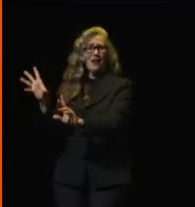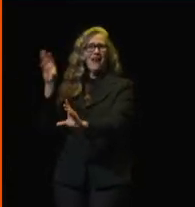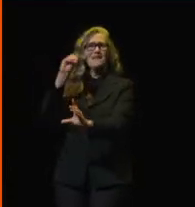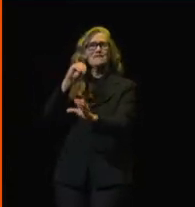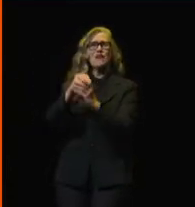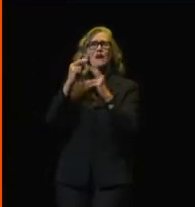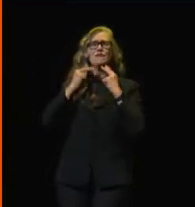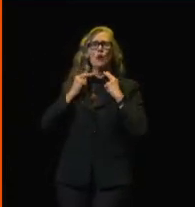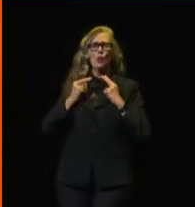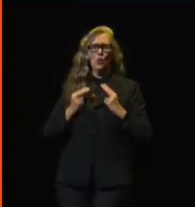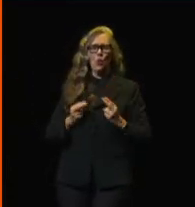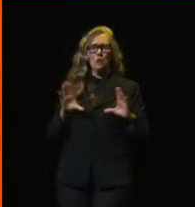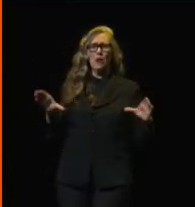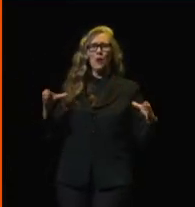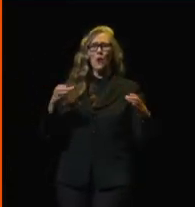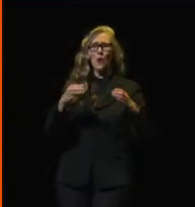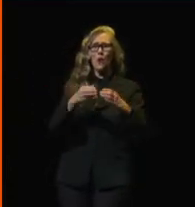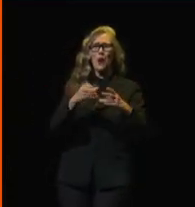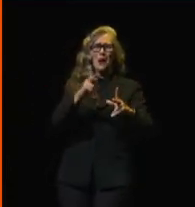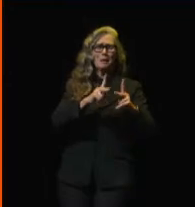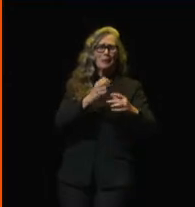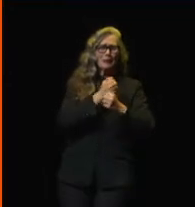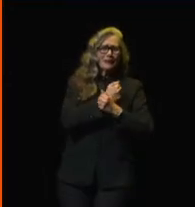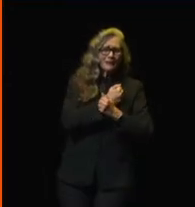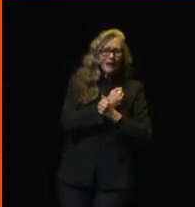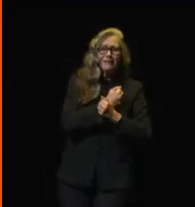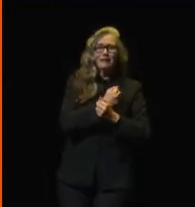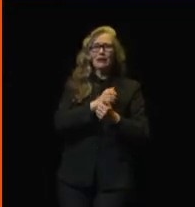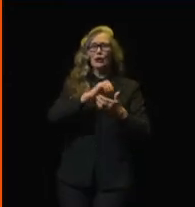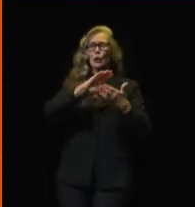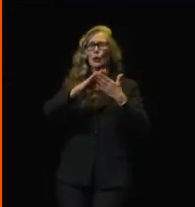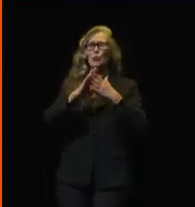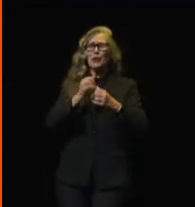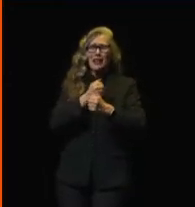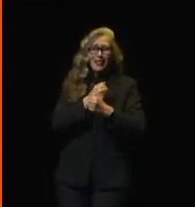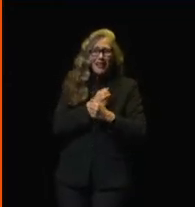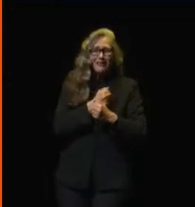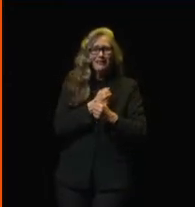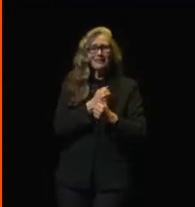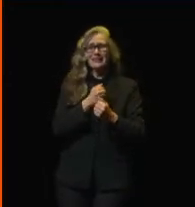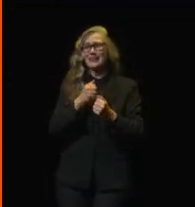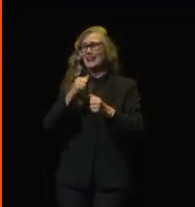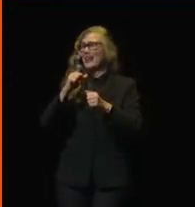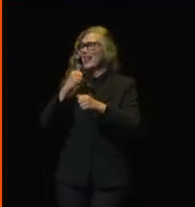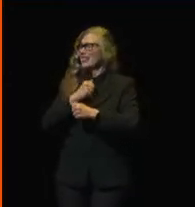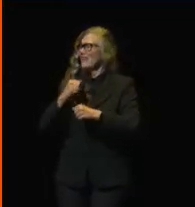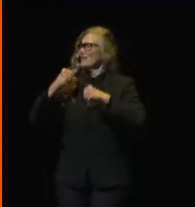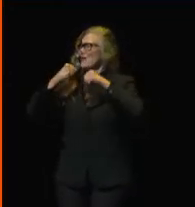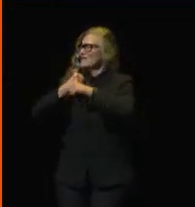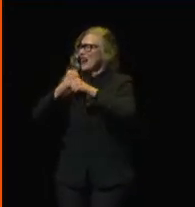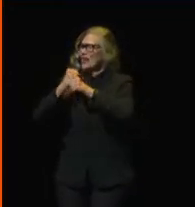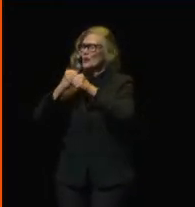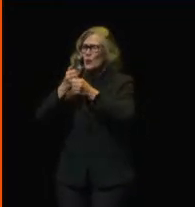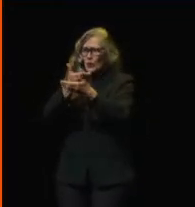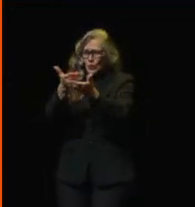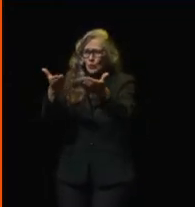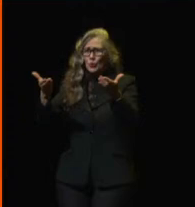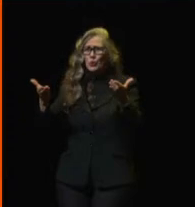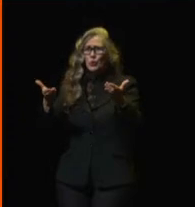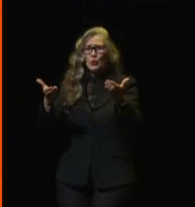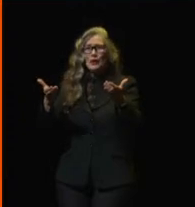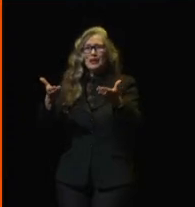loved community, he loved being in community and in the fight with the people in this room. He engaged in activism